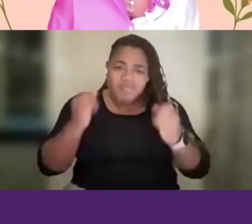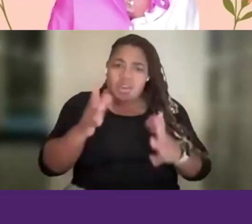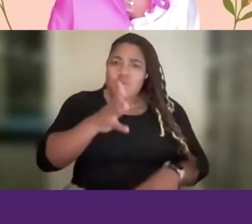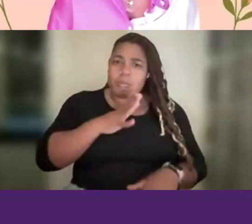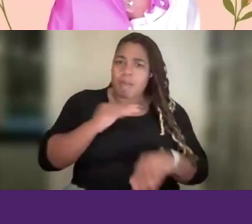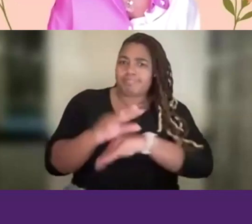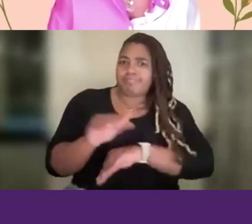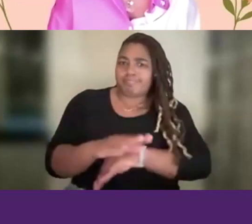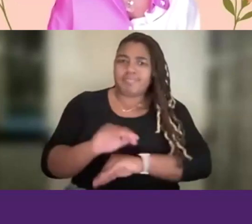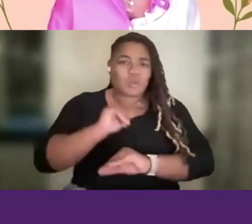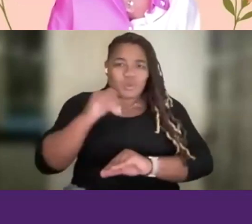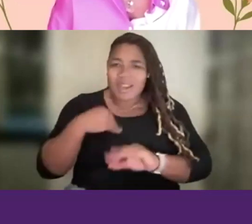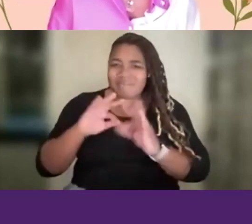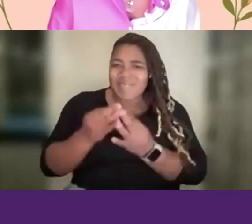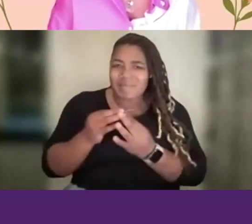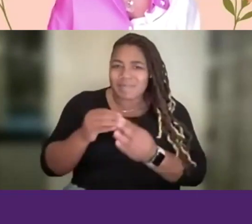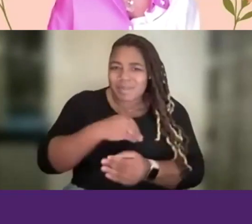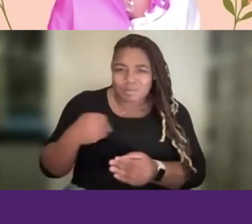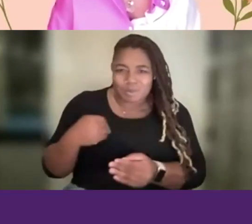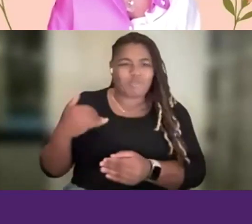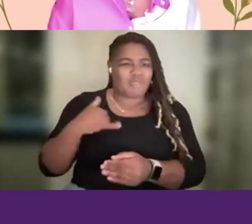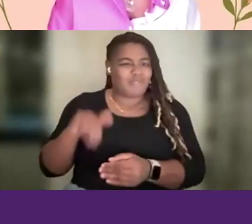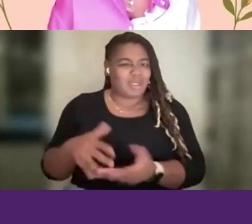have relatives who have had breast cancer.